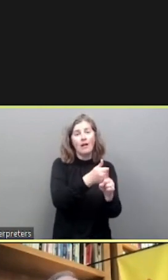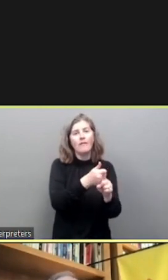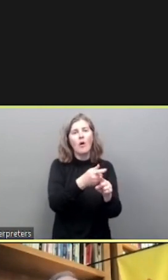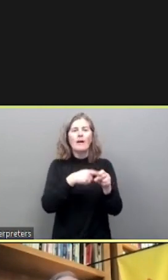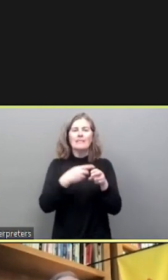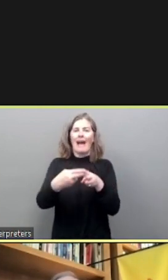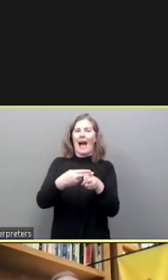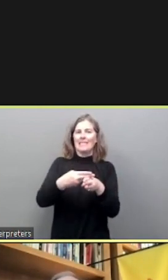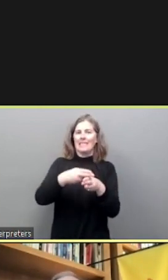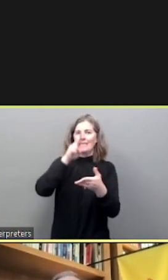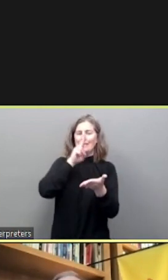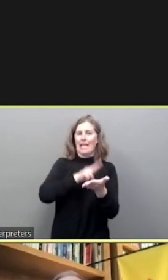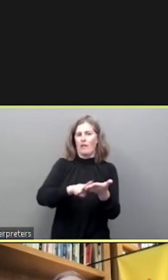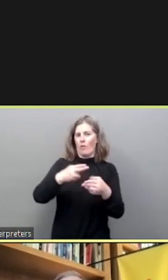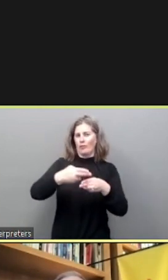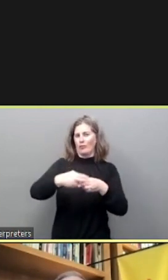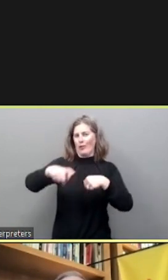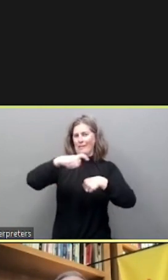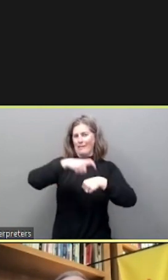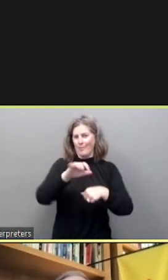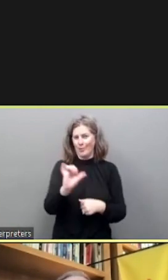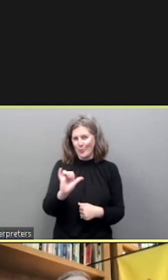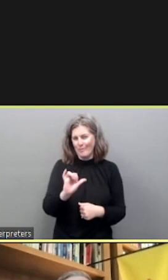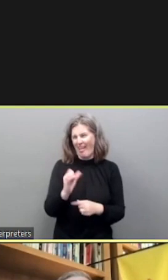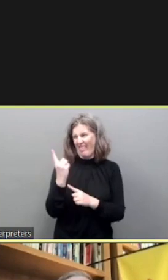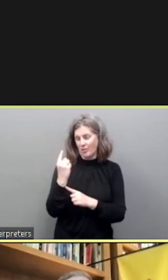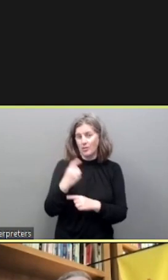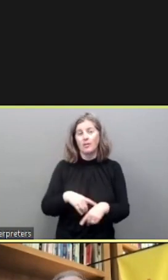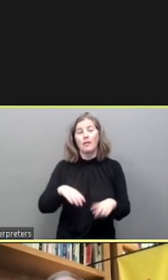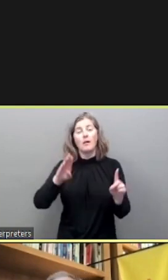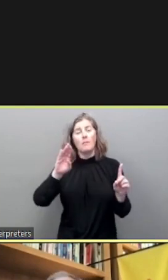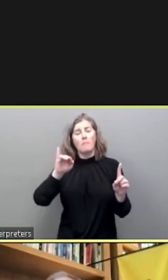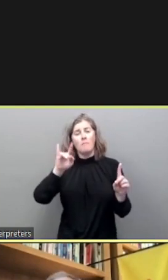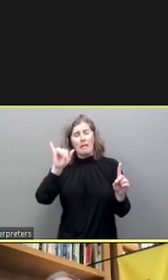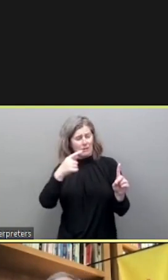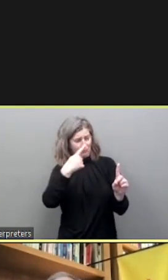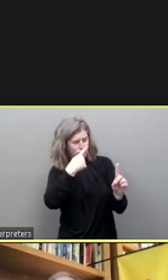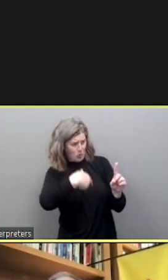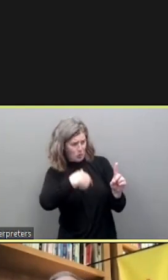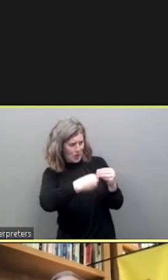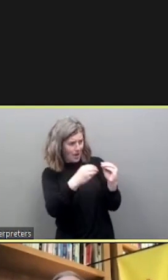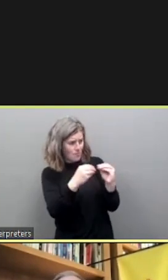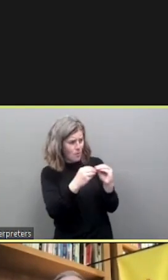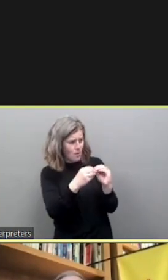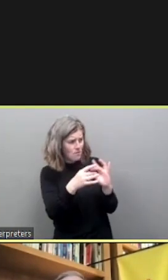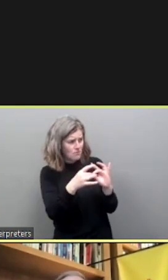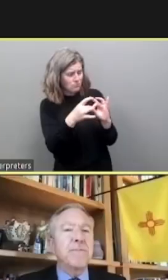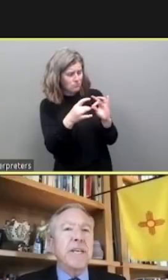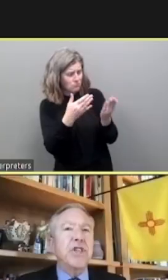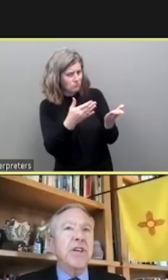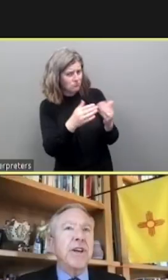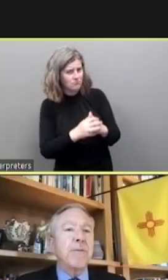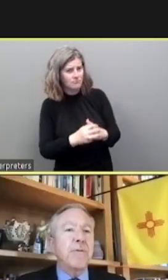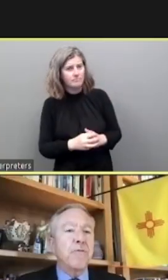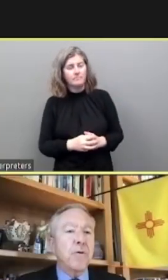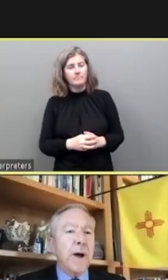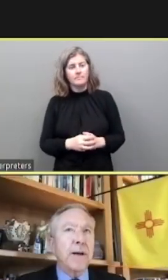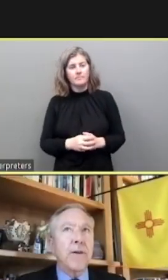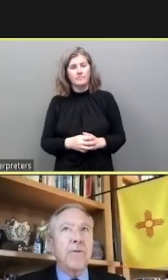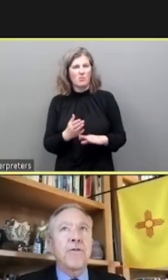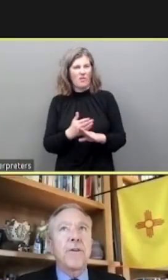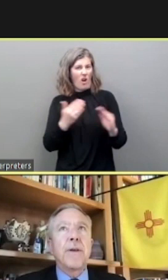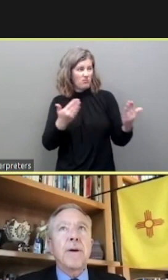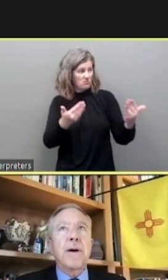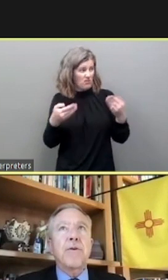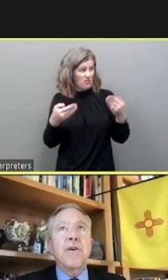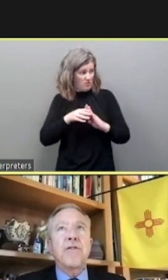secretary for a period of time last year. So Billy, is there anything else you want to just mention here before I